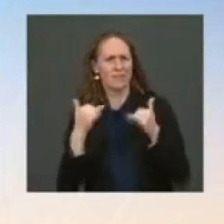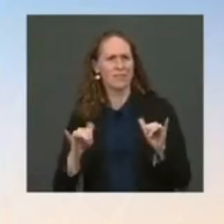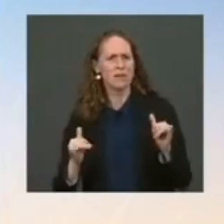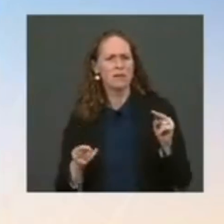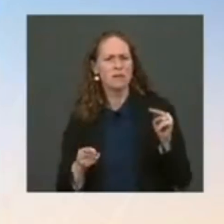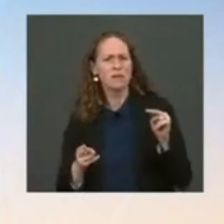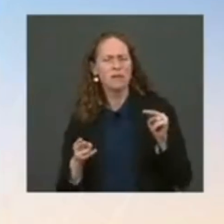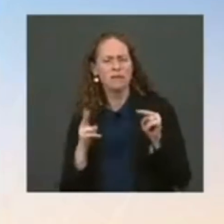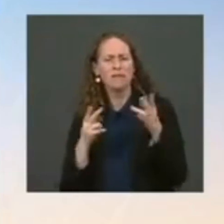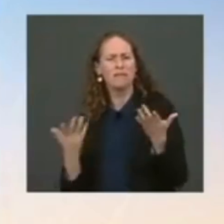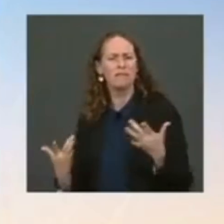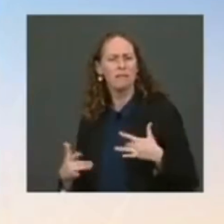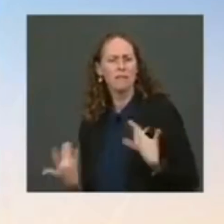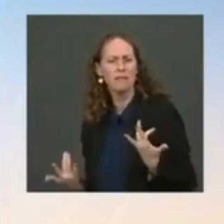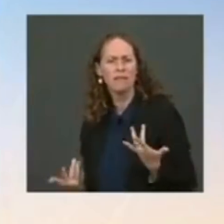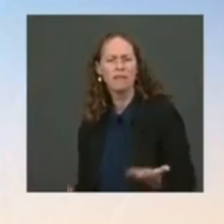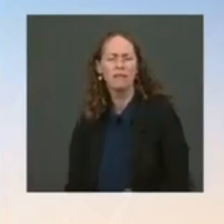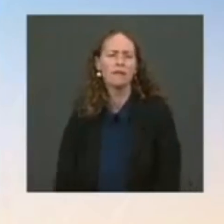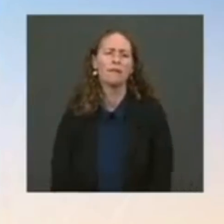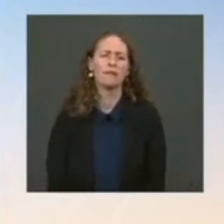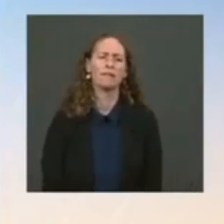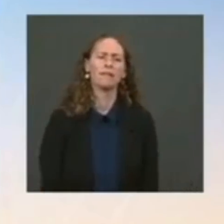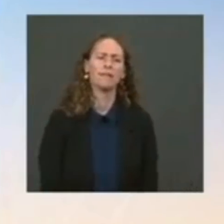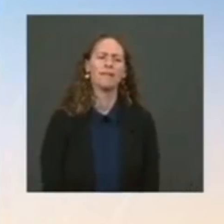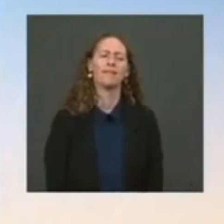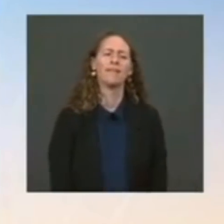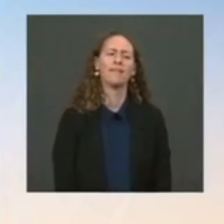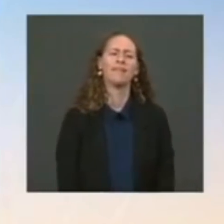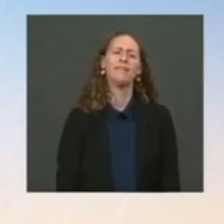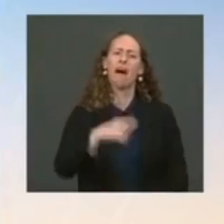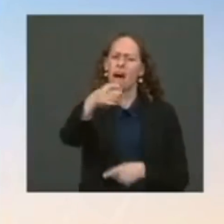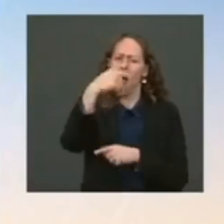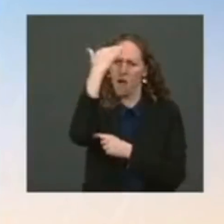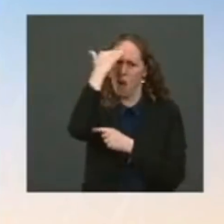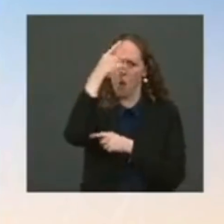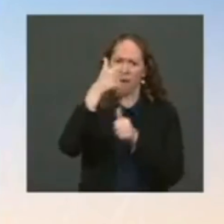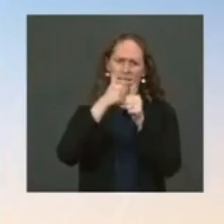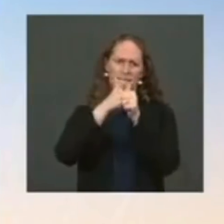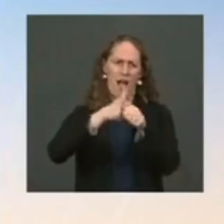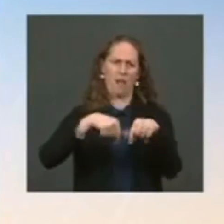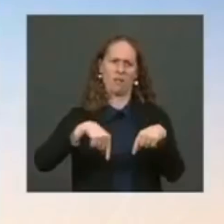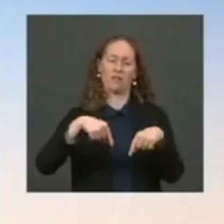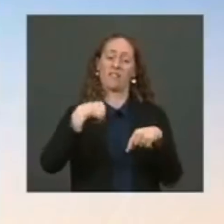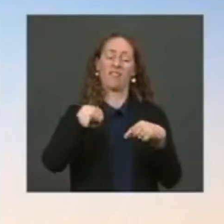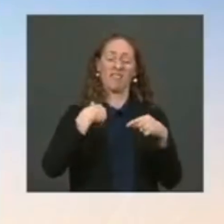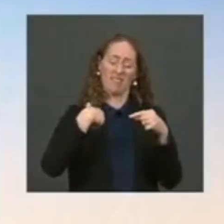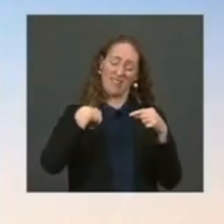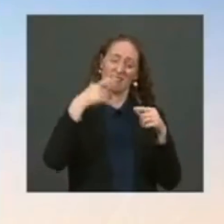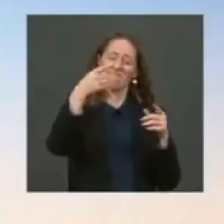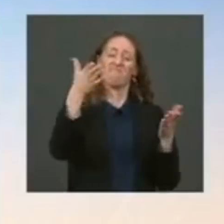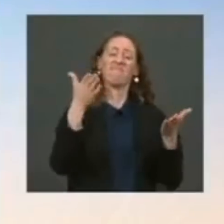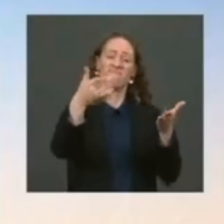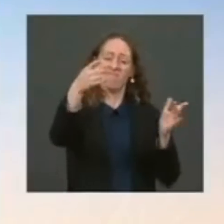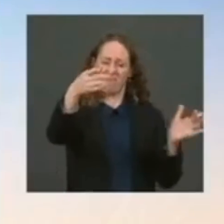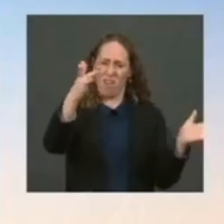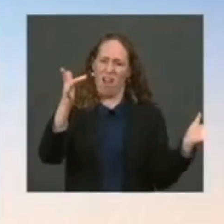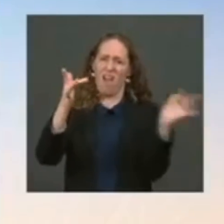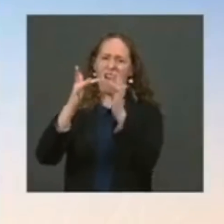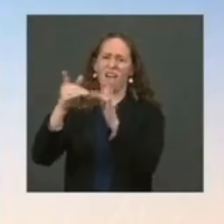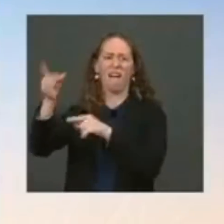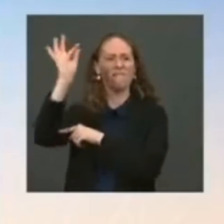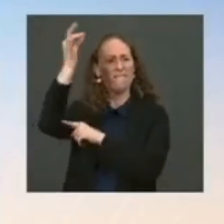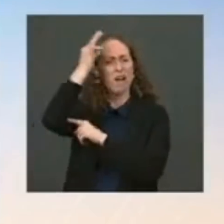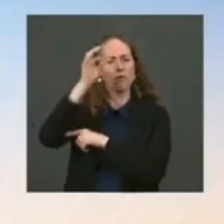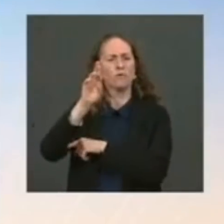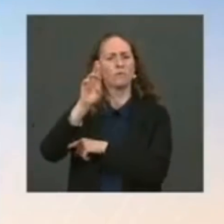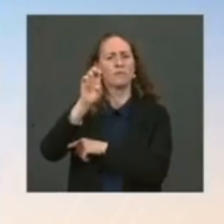from following this closely, we obviously defer to the Federal Reserve and their projections and official targets, which they make regularly. I would